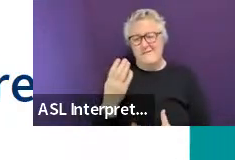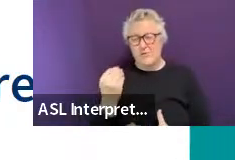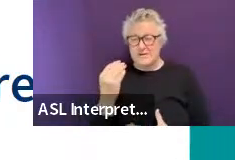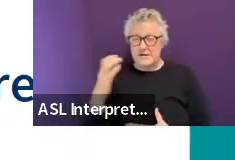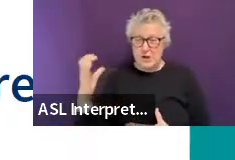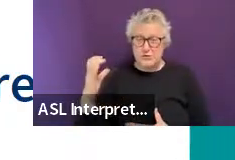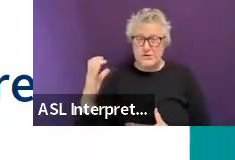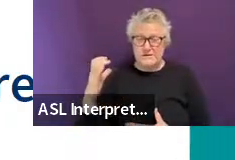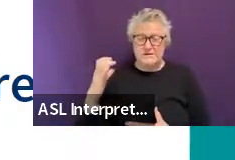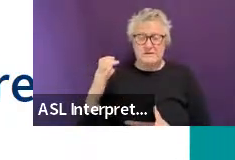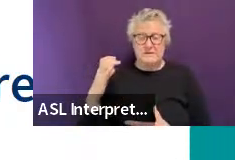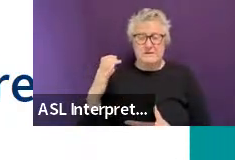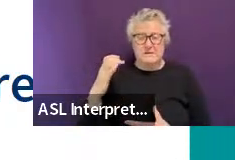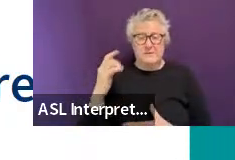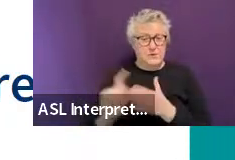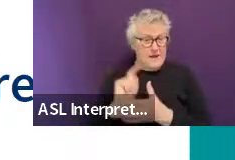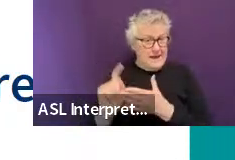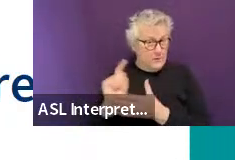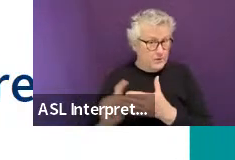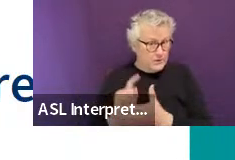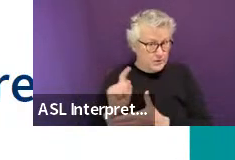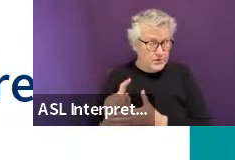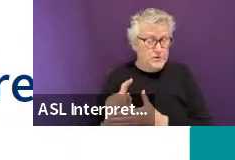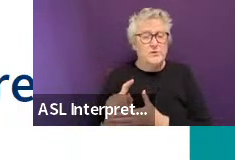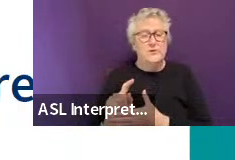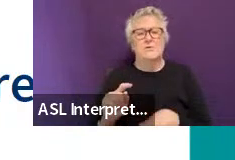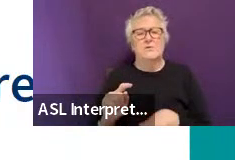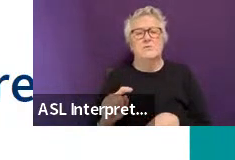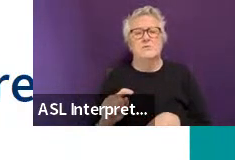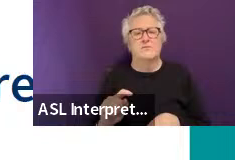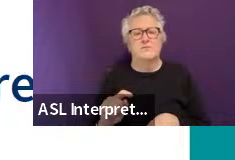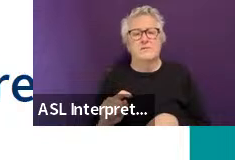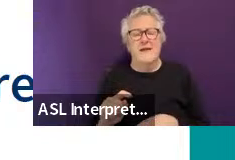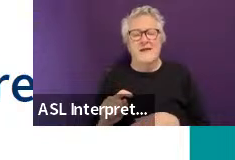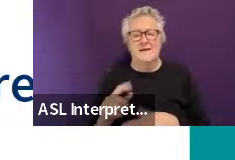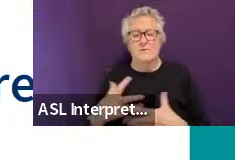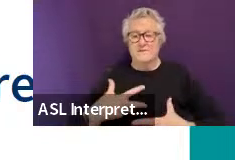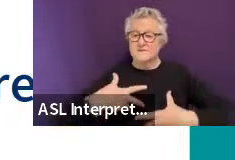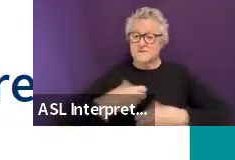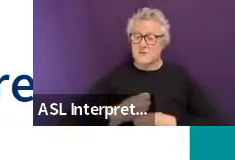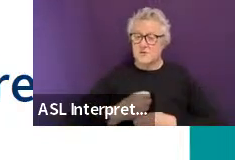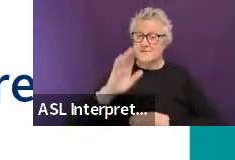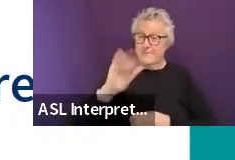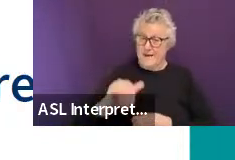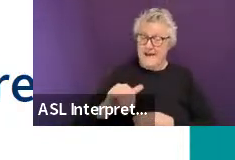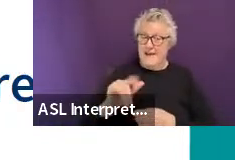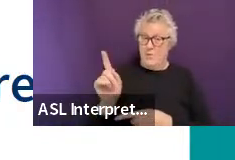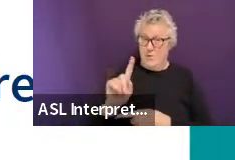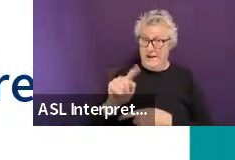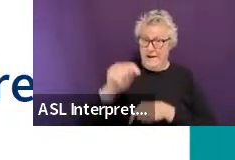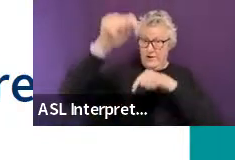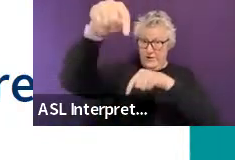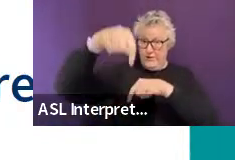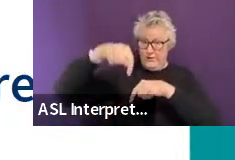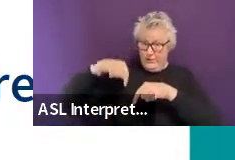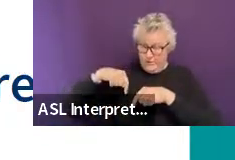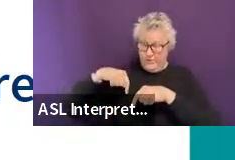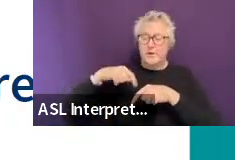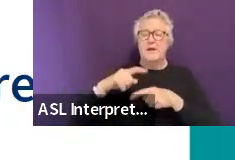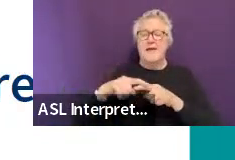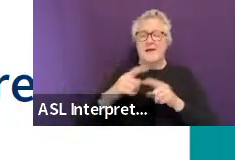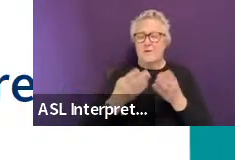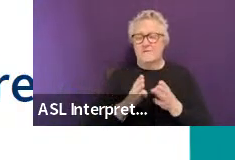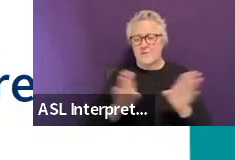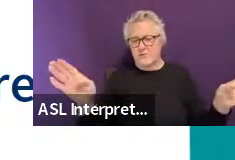vehicle crashes that kind of showed you. We got summarized by location as well. I kind of gave you a overall summary for the project area. We've